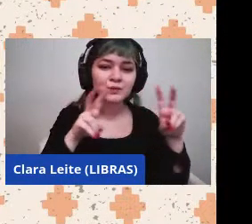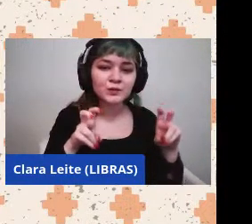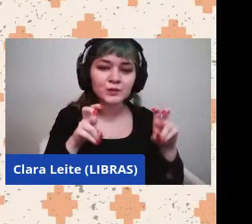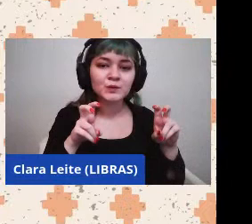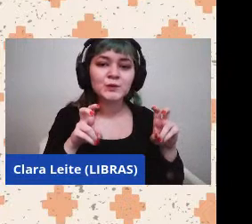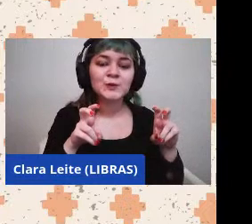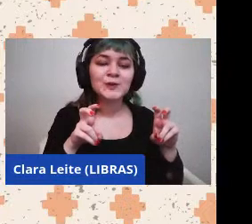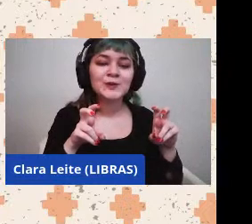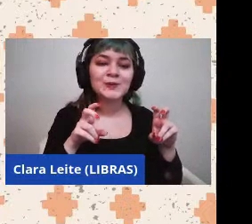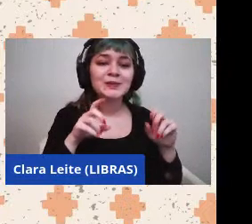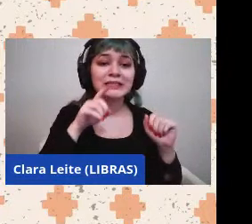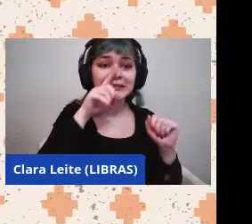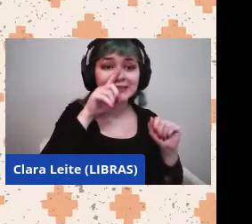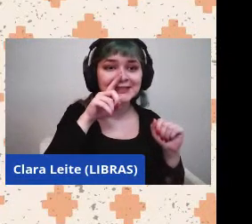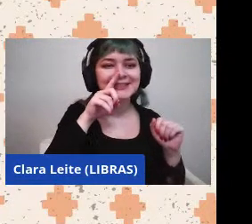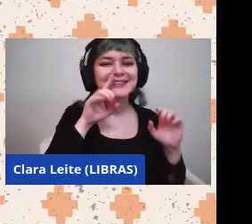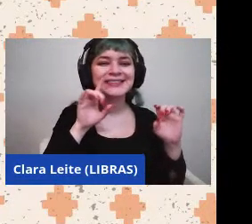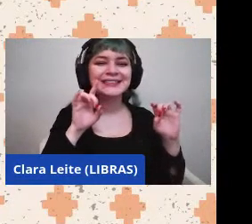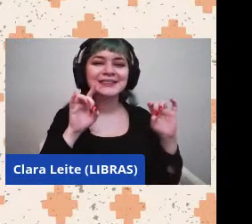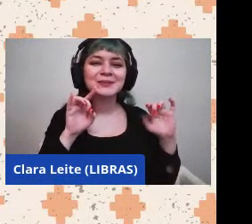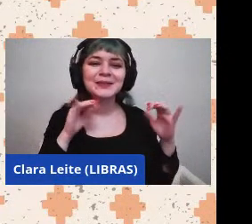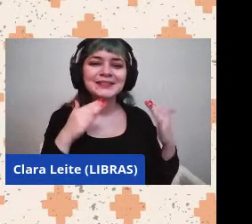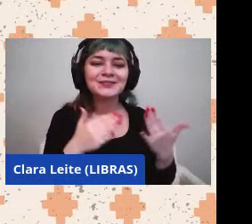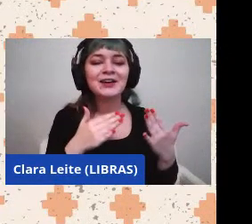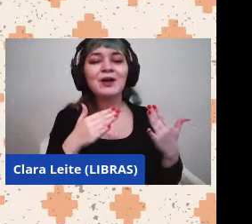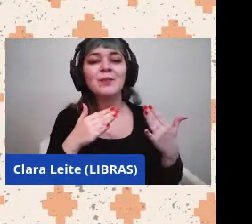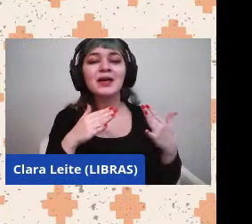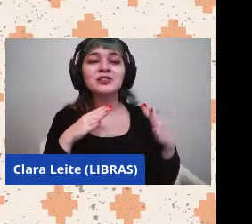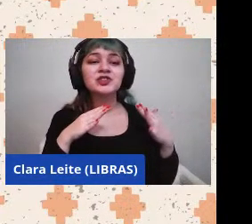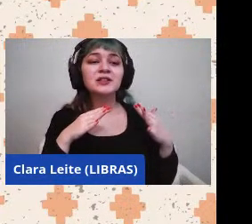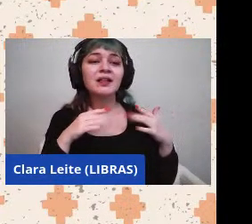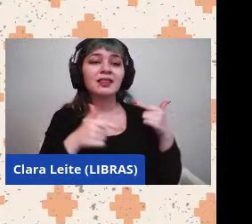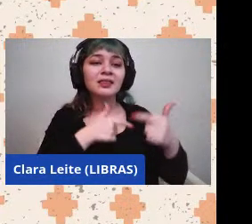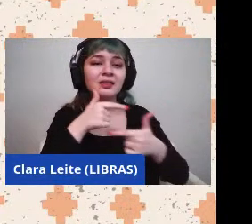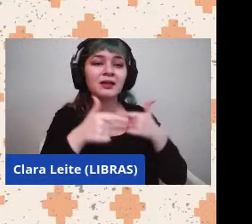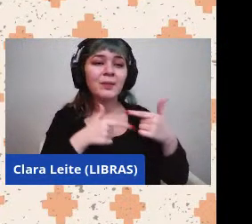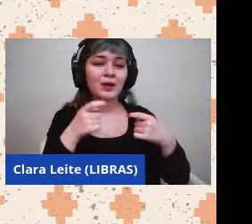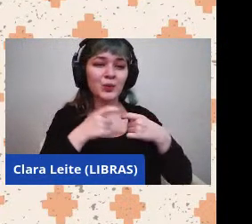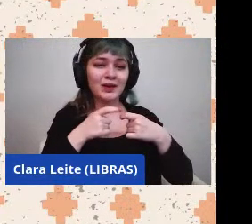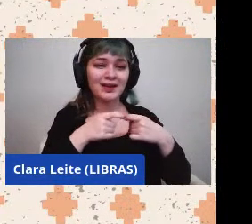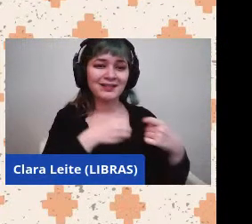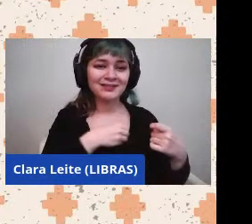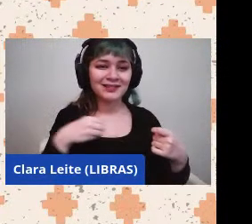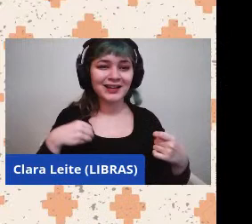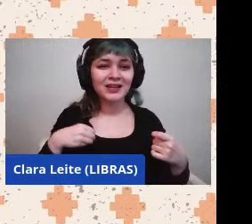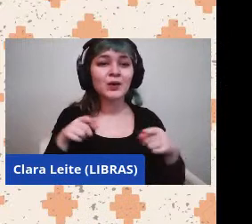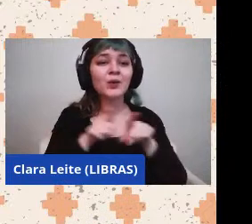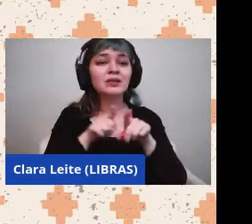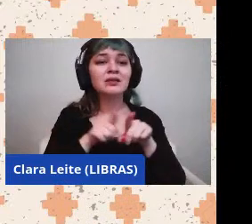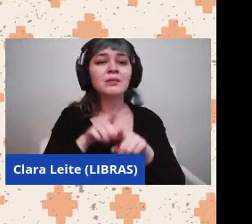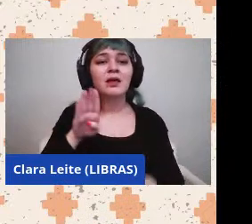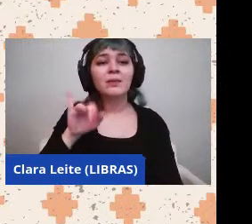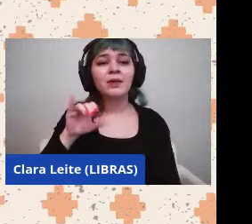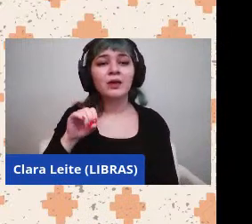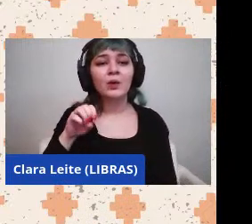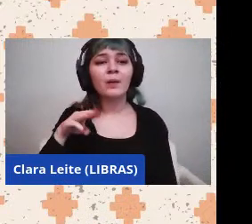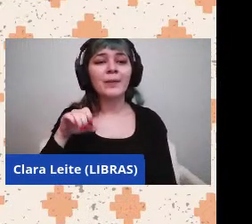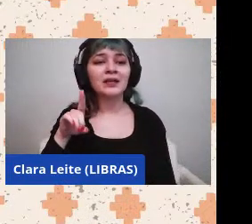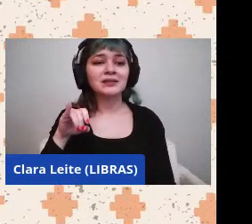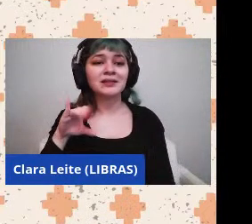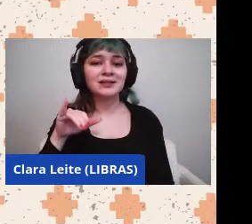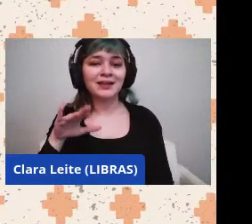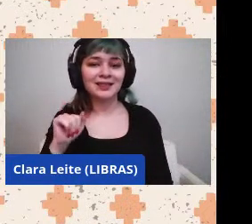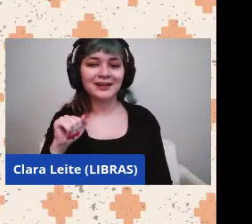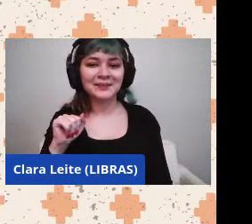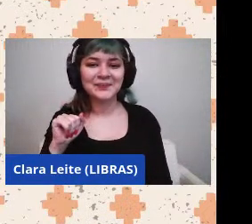risk, in particular in terms of clinical interventions in the biomedical area, but that